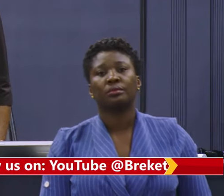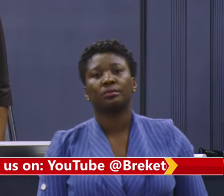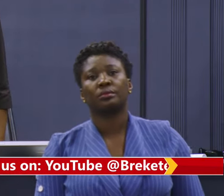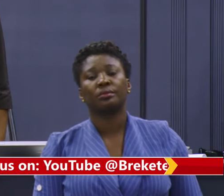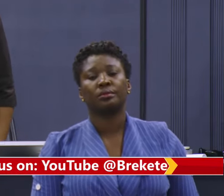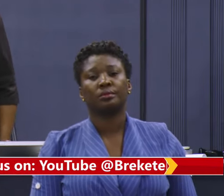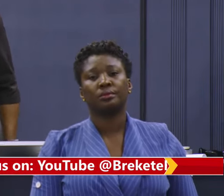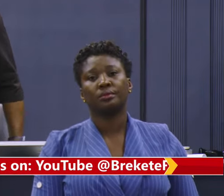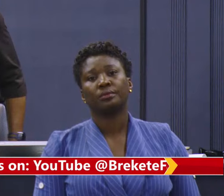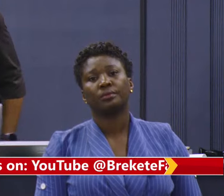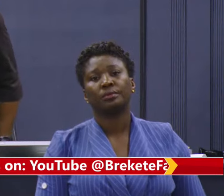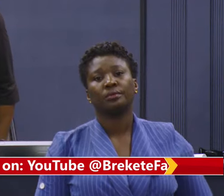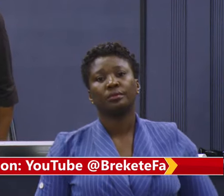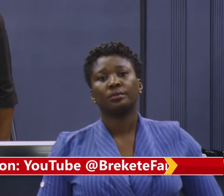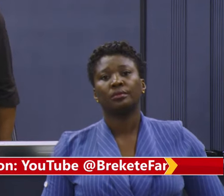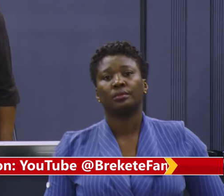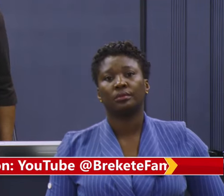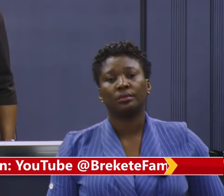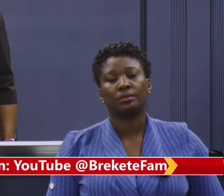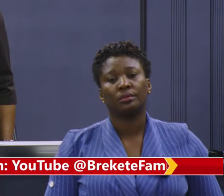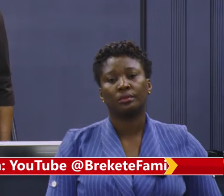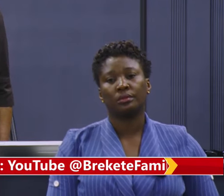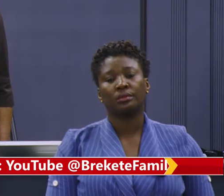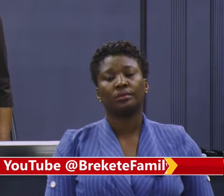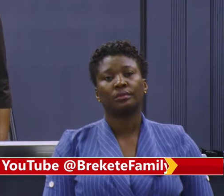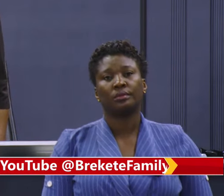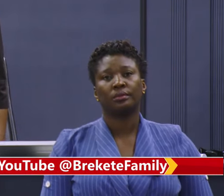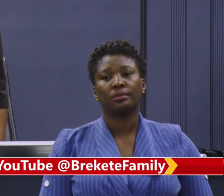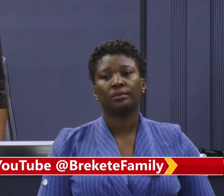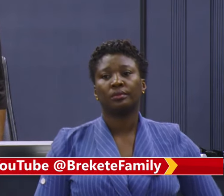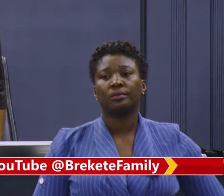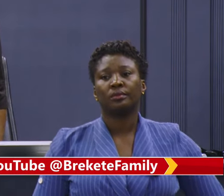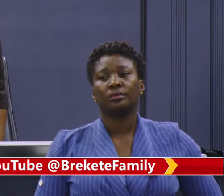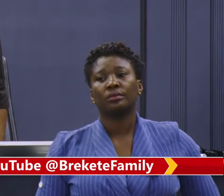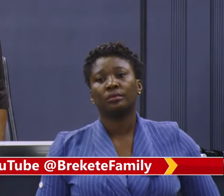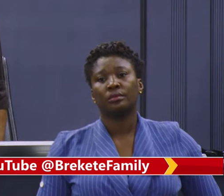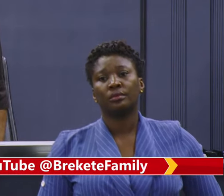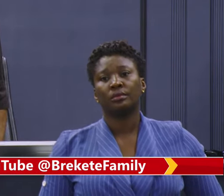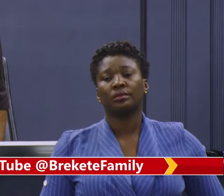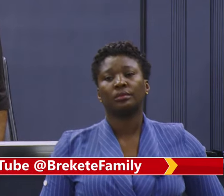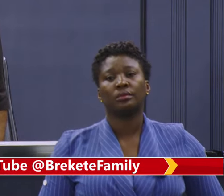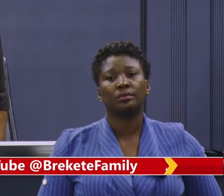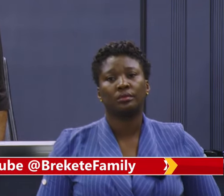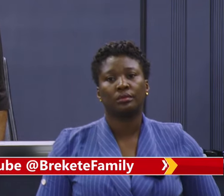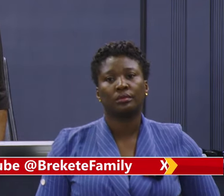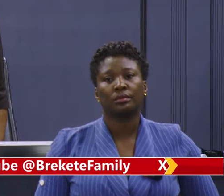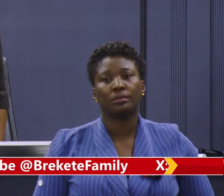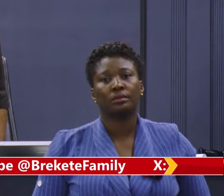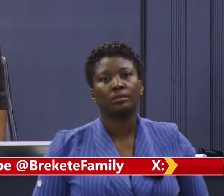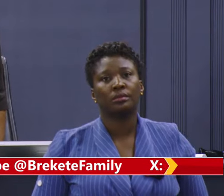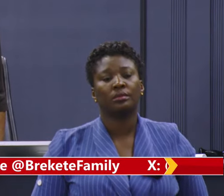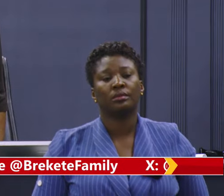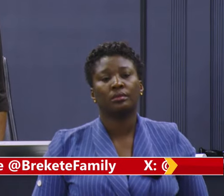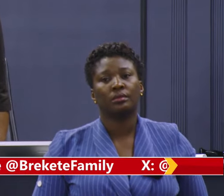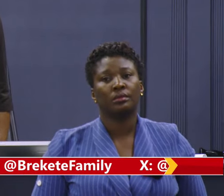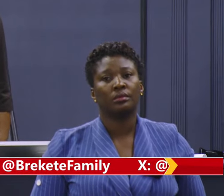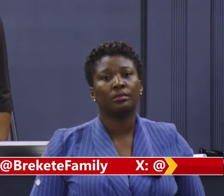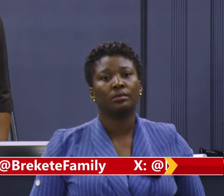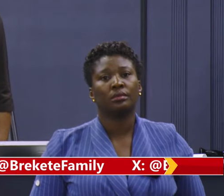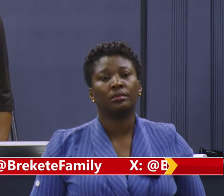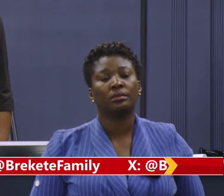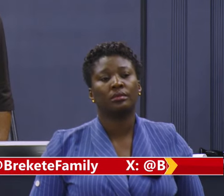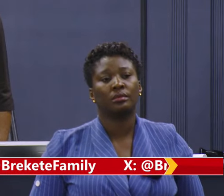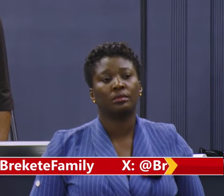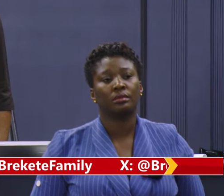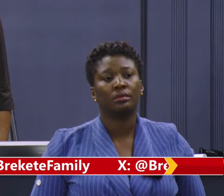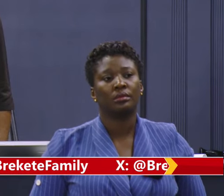Everybody inside the studio of Human Rights Radio and Television, plot 1184 Kaura District, Abuja, for